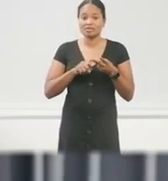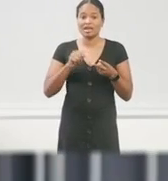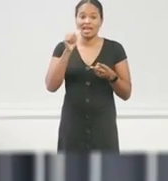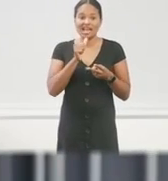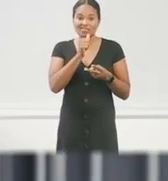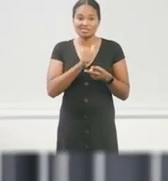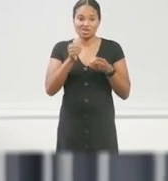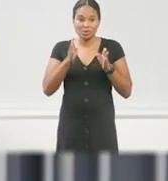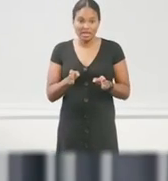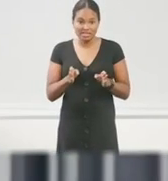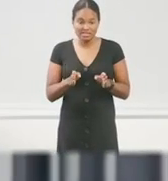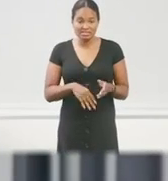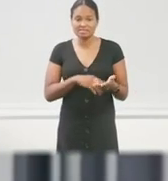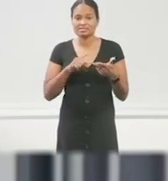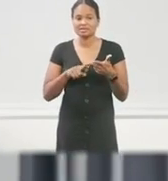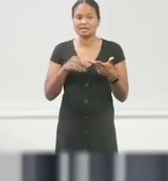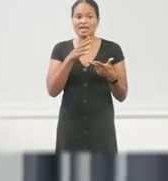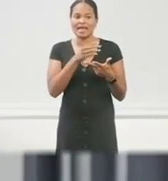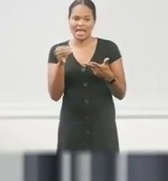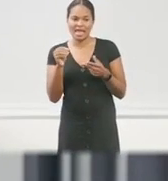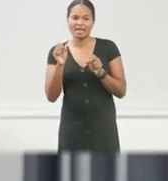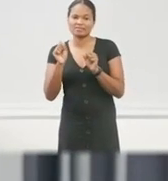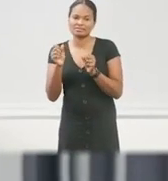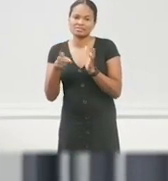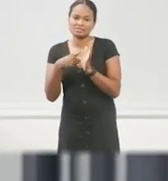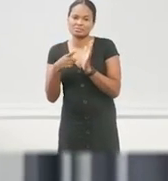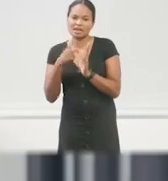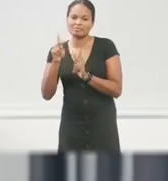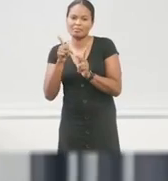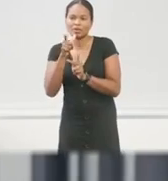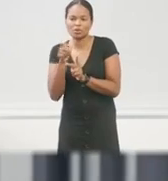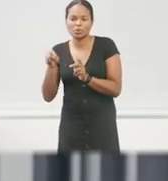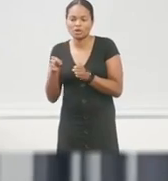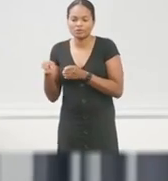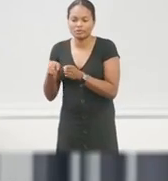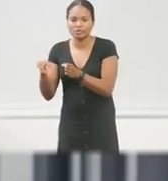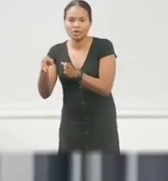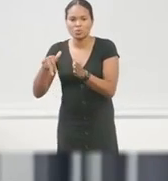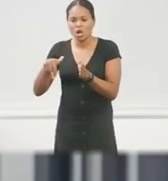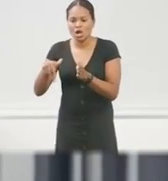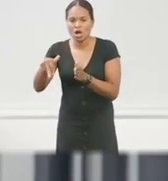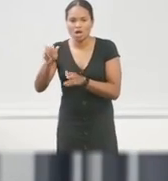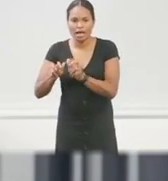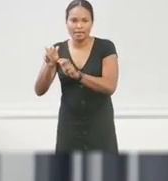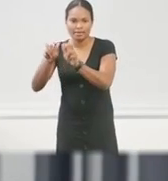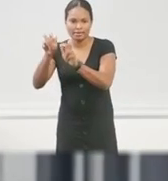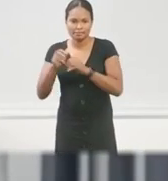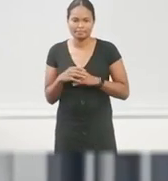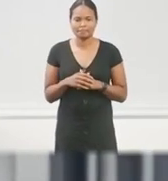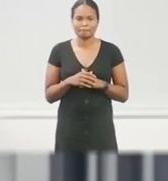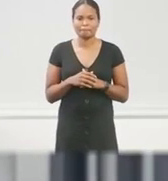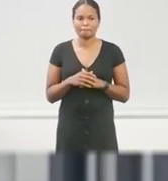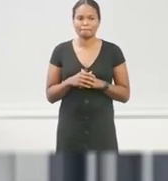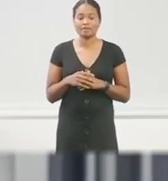time, and it can be people that were on trails. We also know from science that if there's a